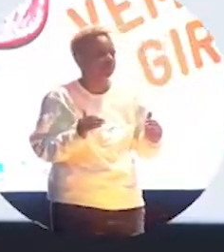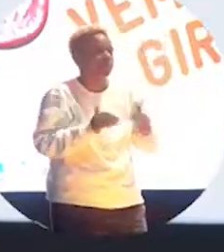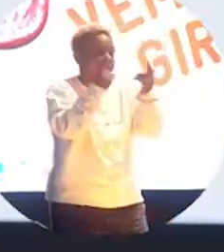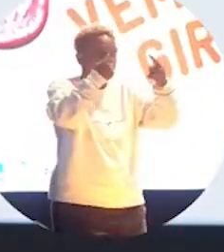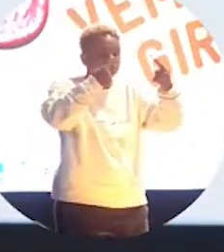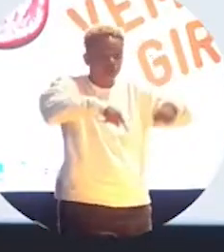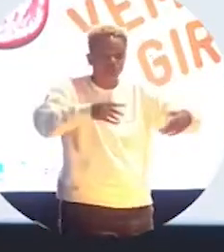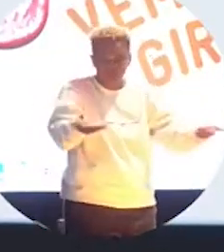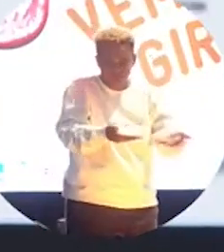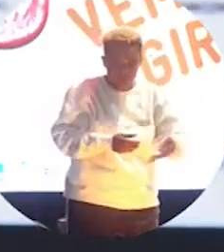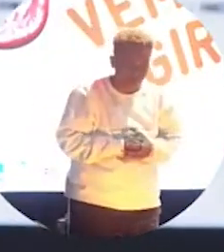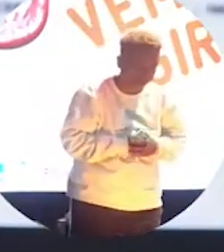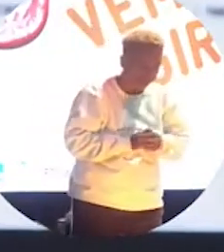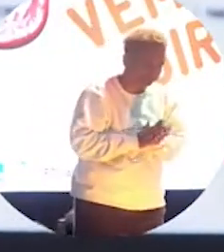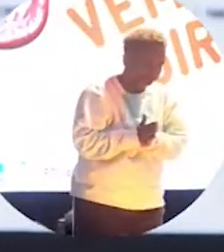Pronto?